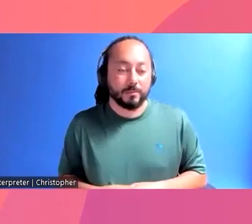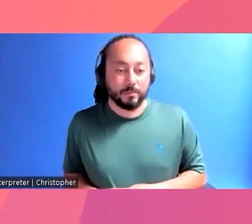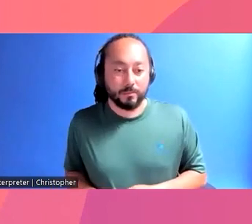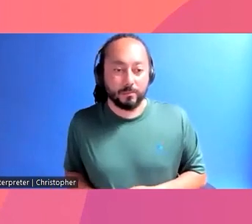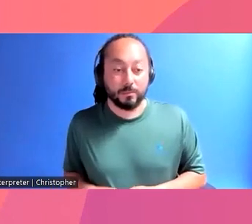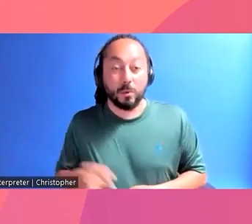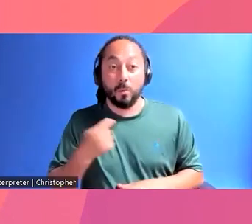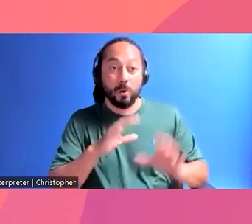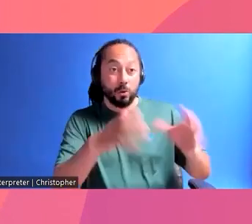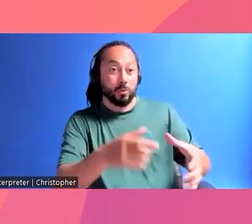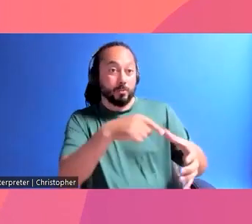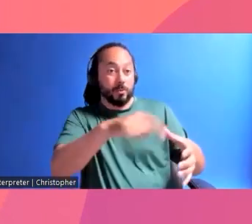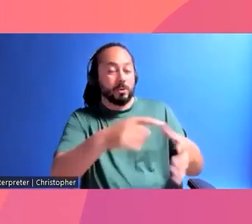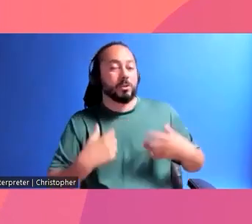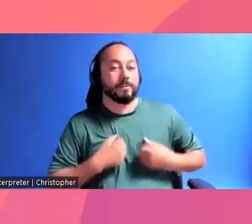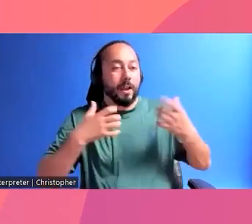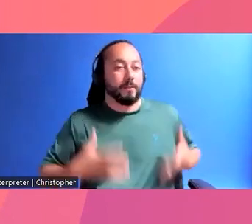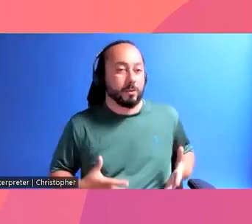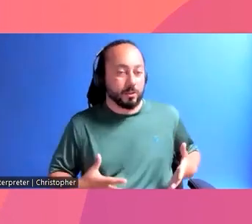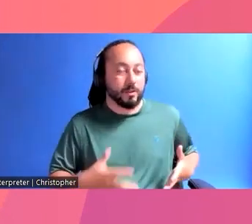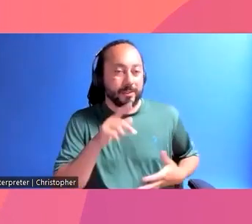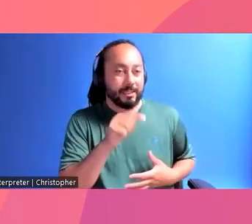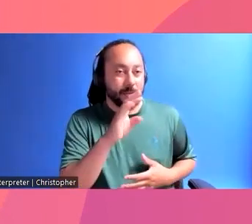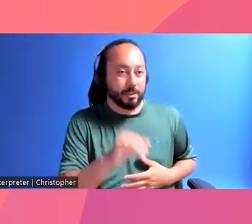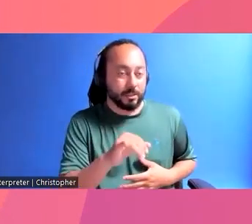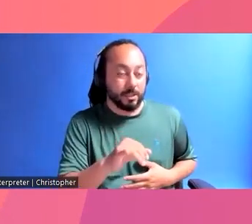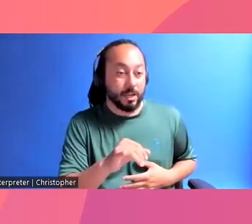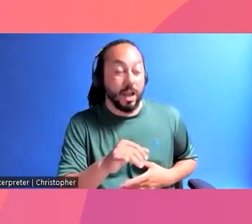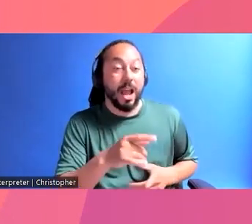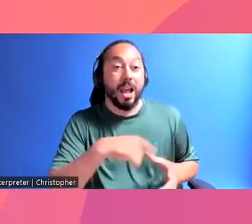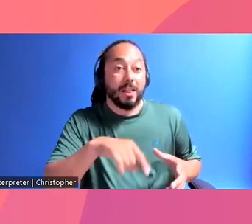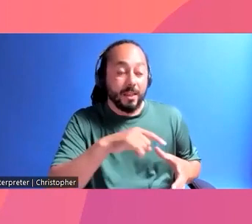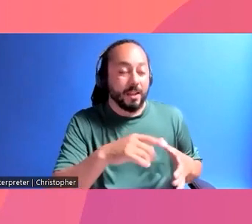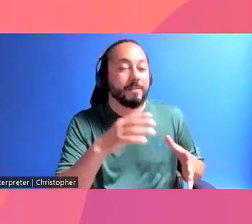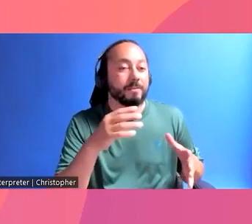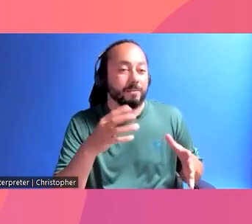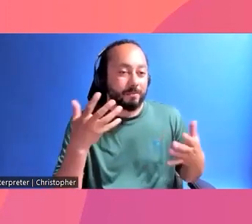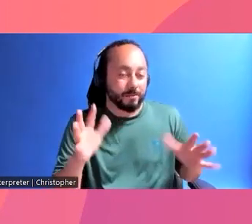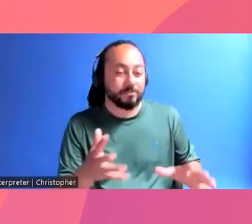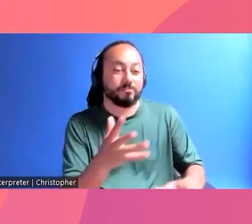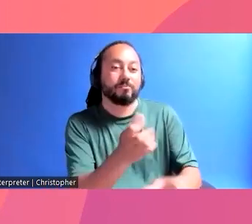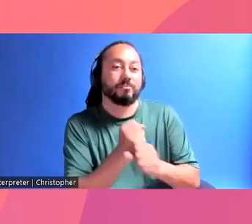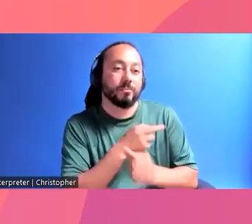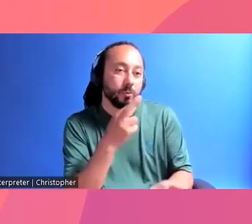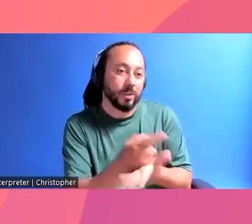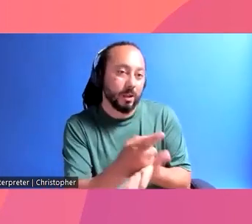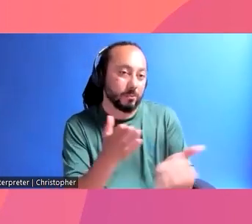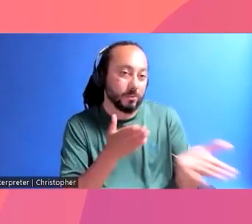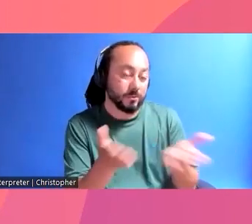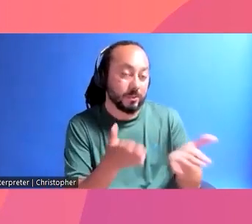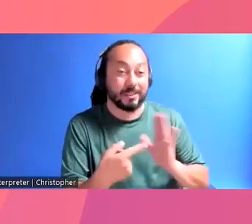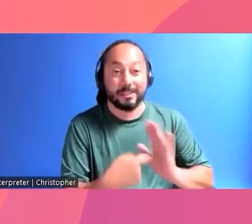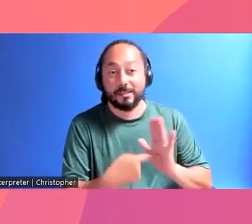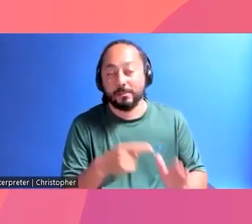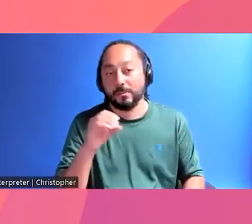were survivors of traumatic brain injury who received or currently were receiving rehab services such as